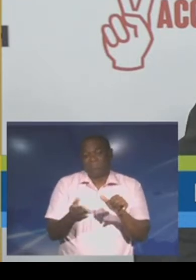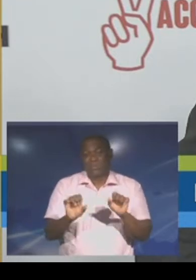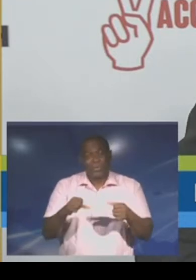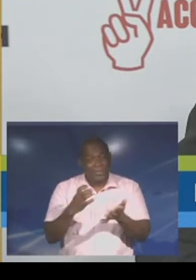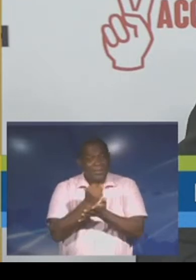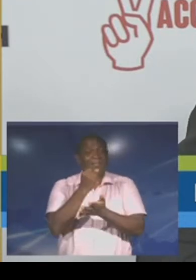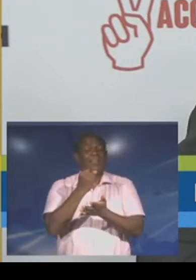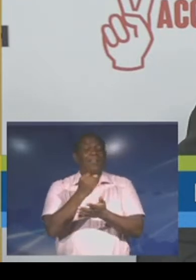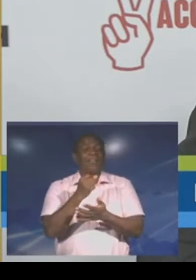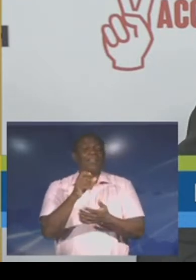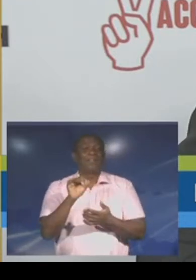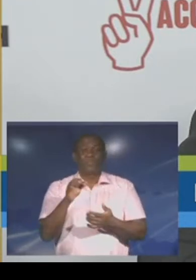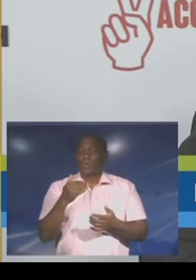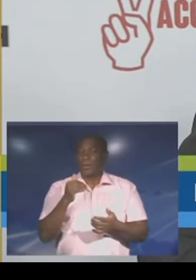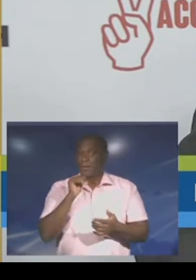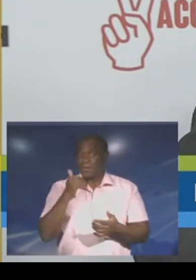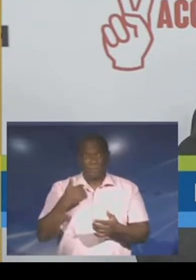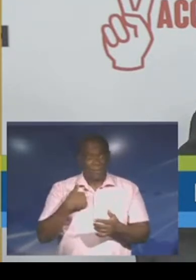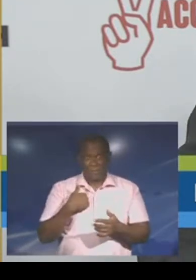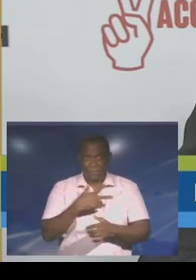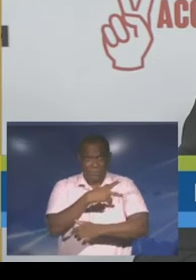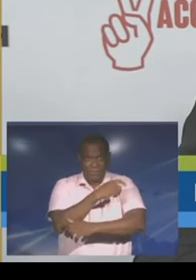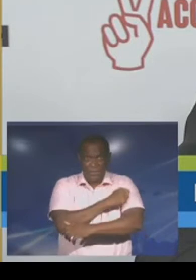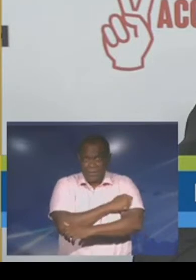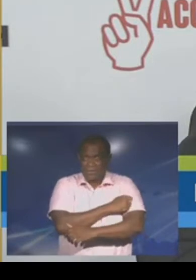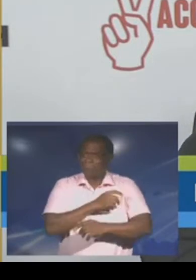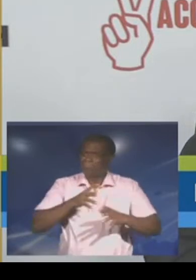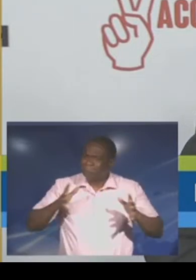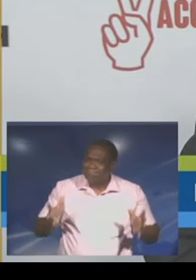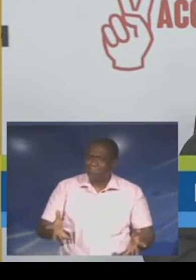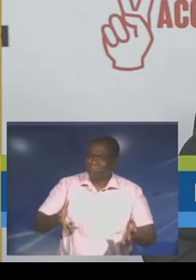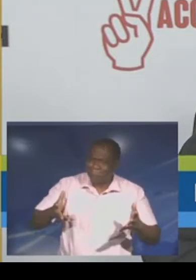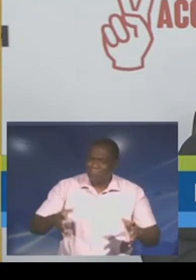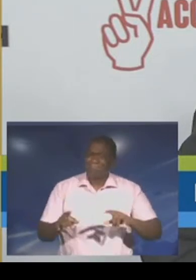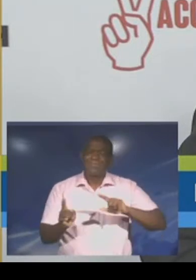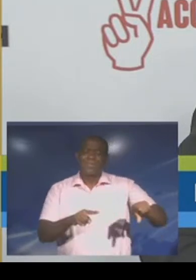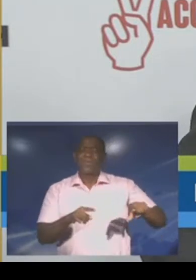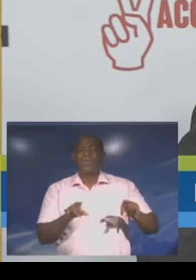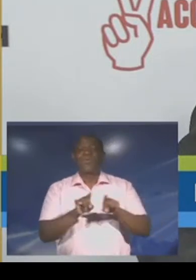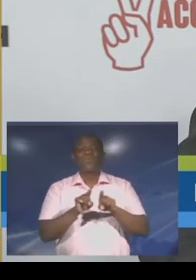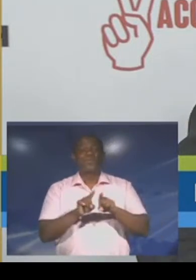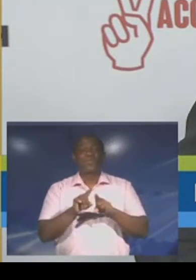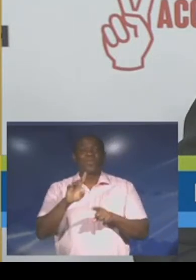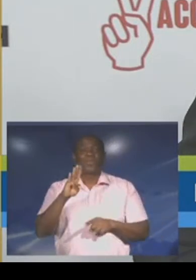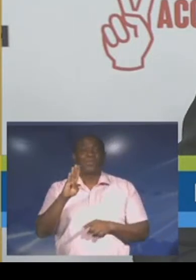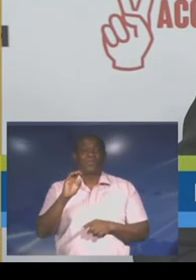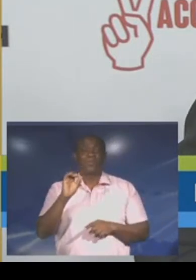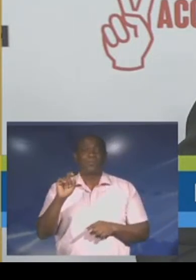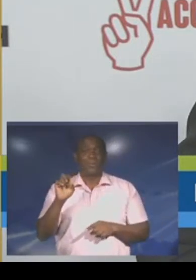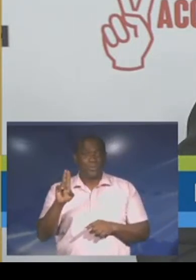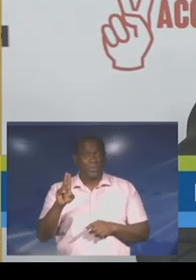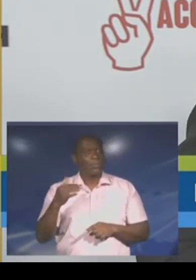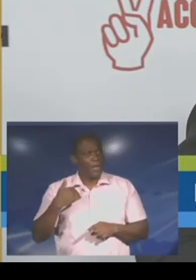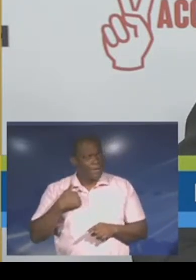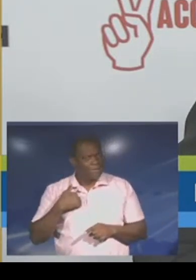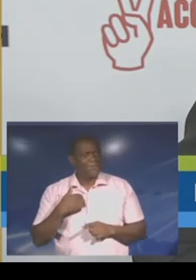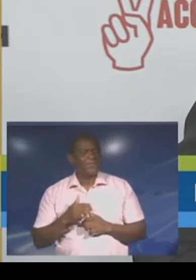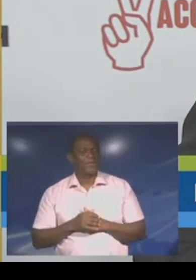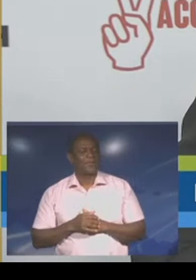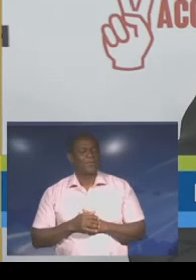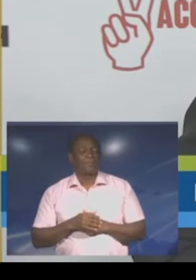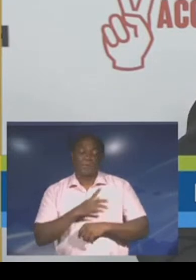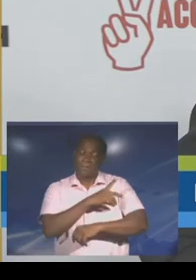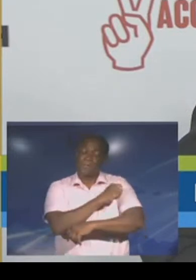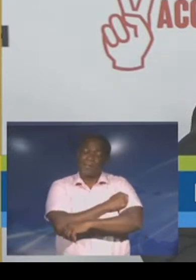haven't received your vaccine as yet, we encourage you to get yours now. Vaccines have proven to be